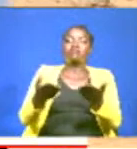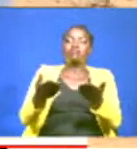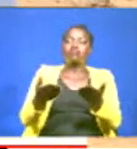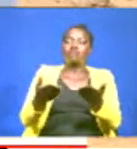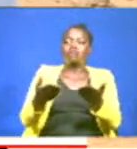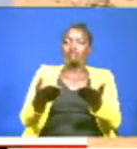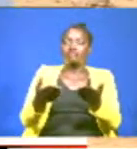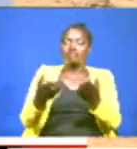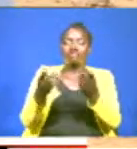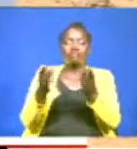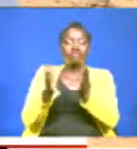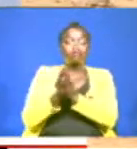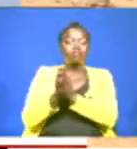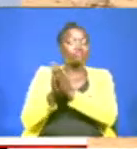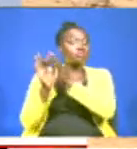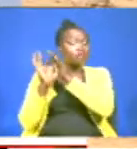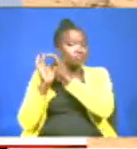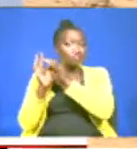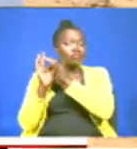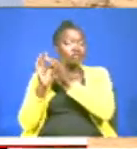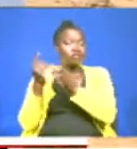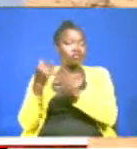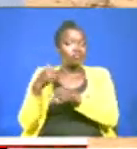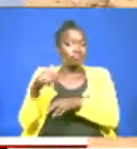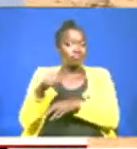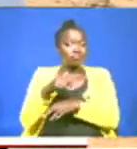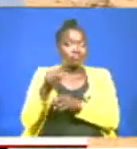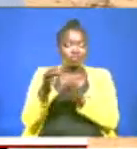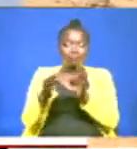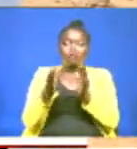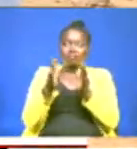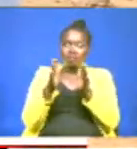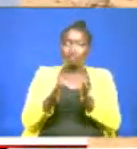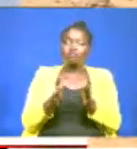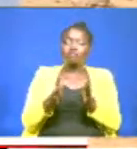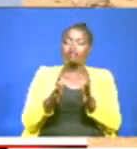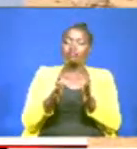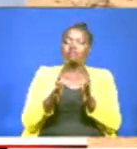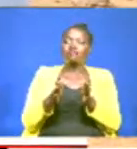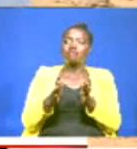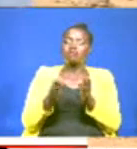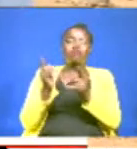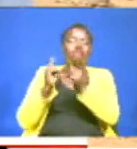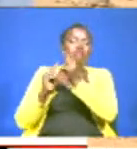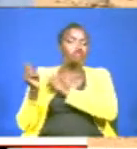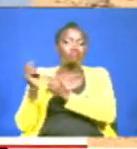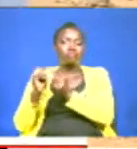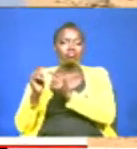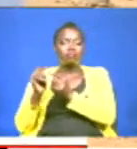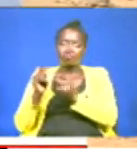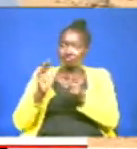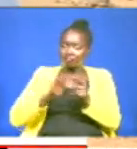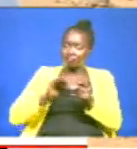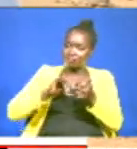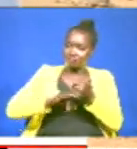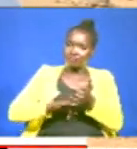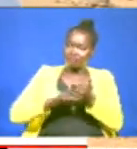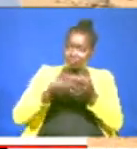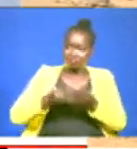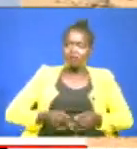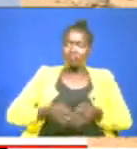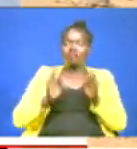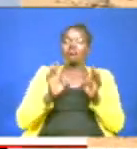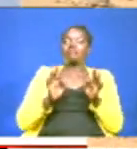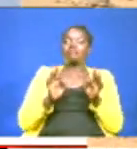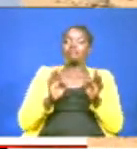Kimila ya Waturkana ni kwamba mtu ambaye amefanywa kimila mama ambaye ameoleka kirasmi.